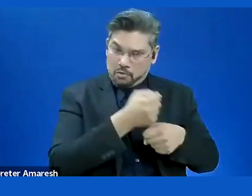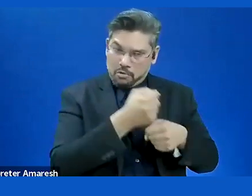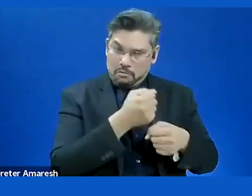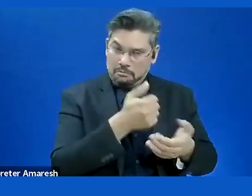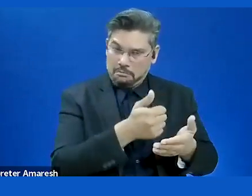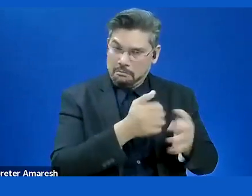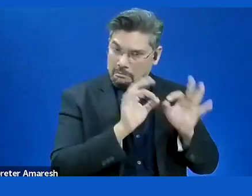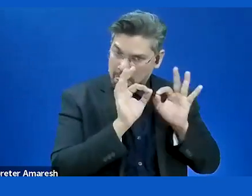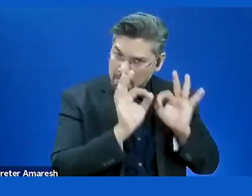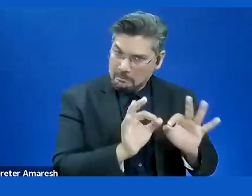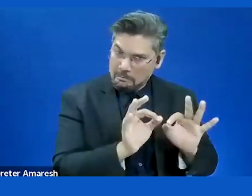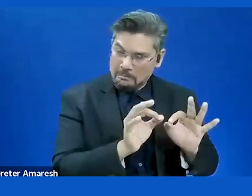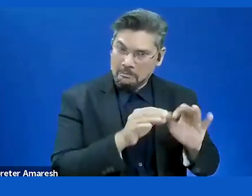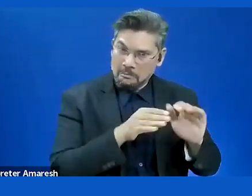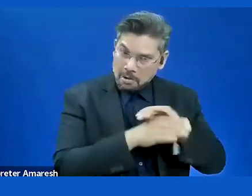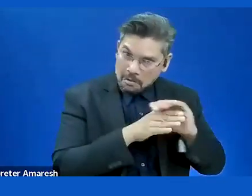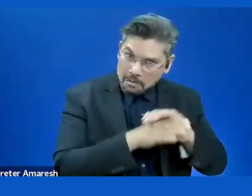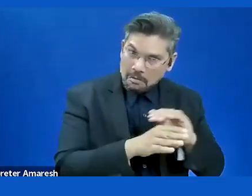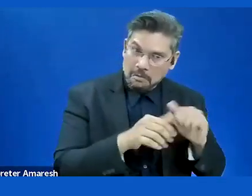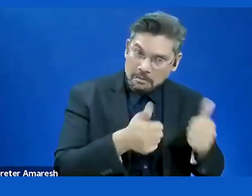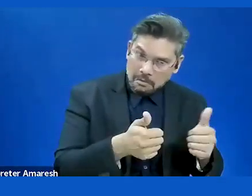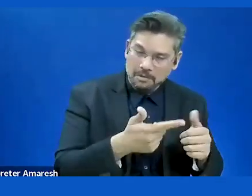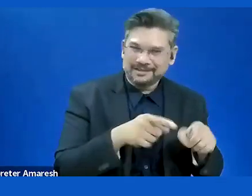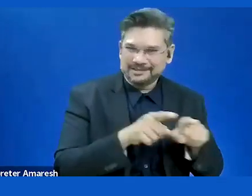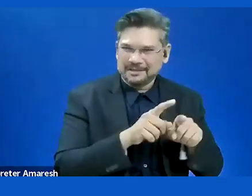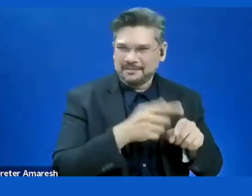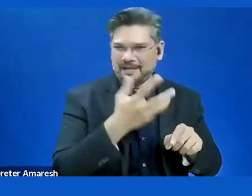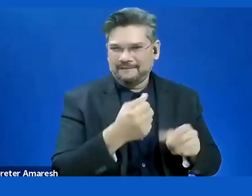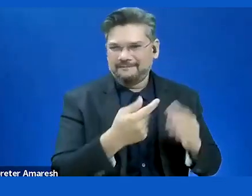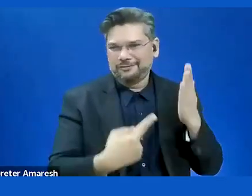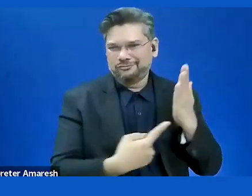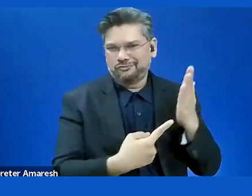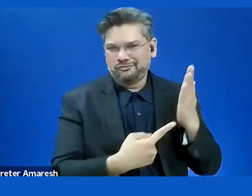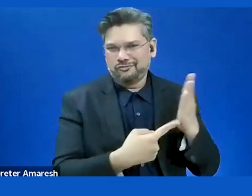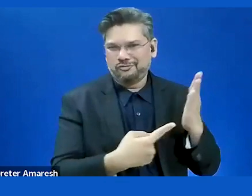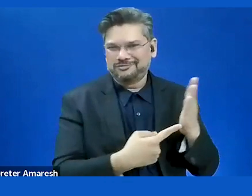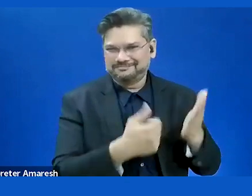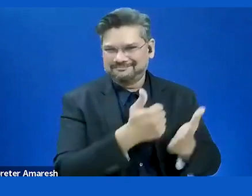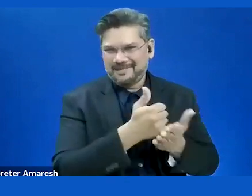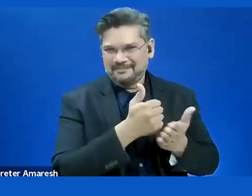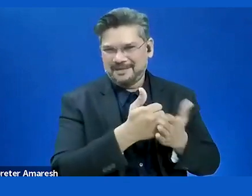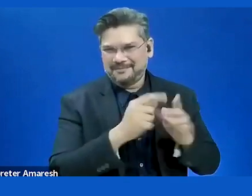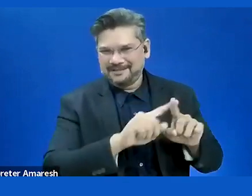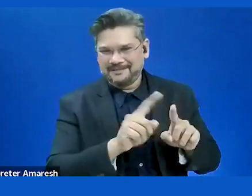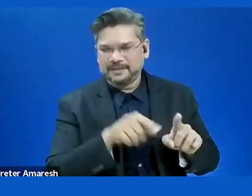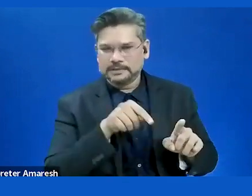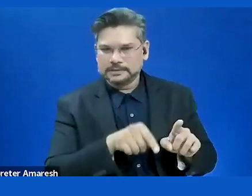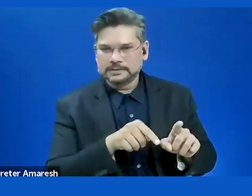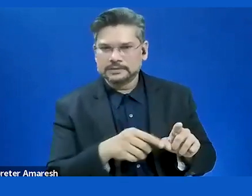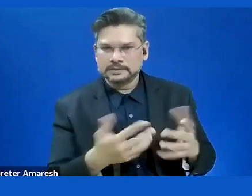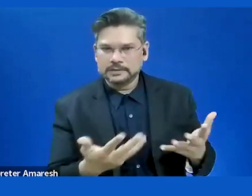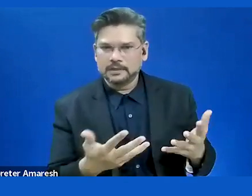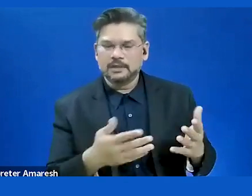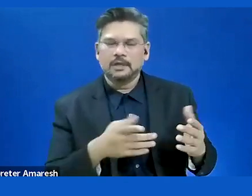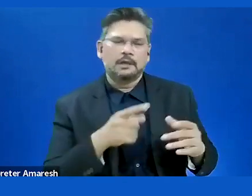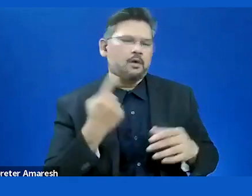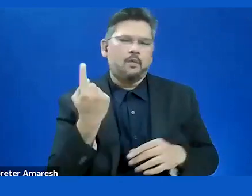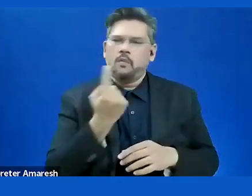different assistive technologies and not with accessible technologies. And